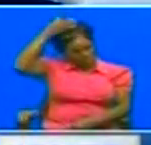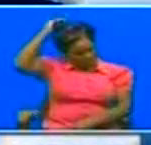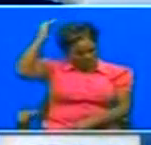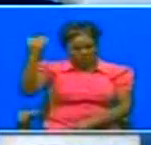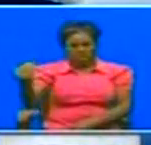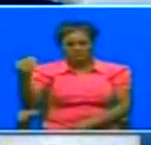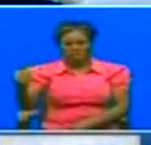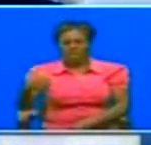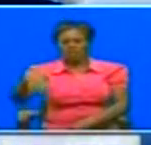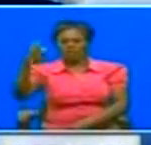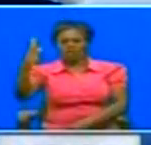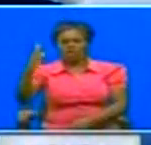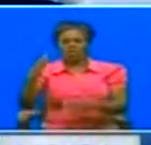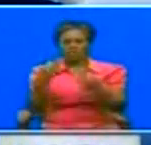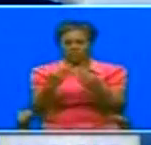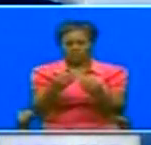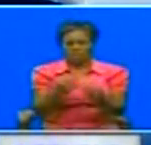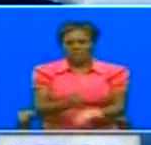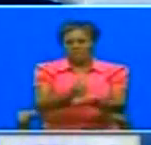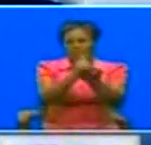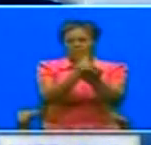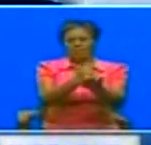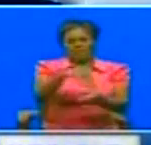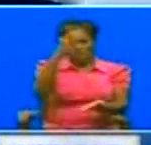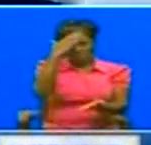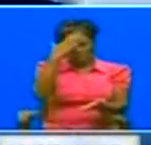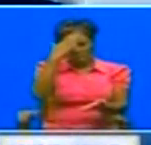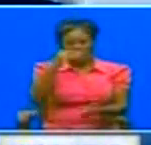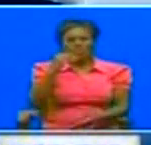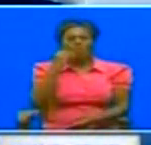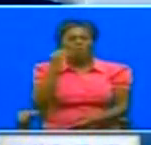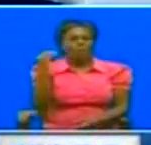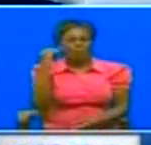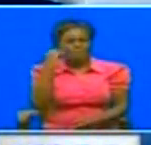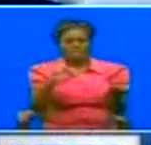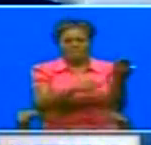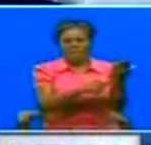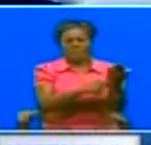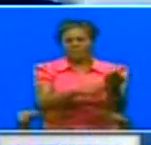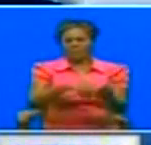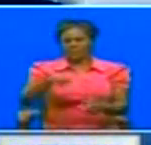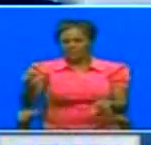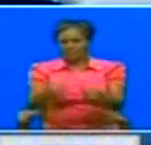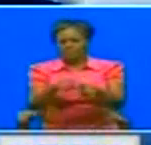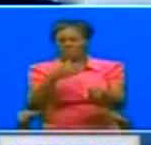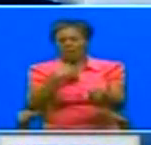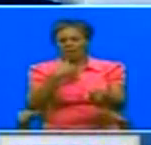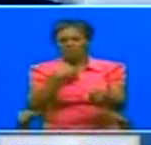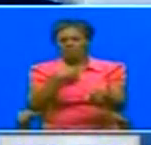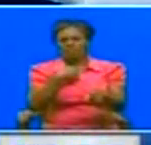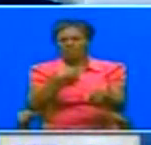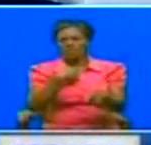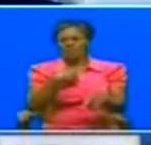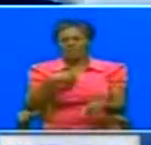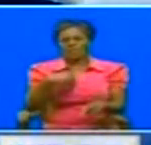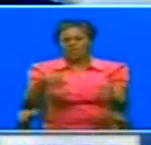God's Relief Institute, more commonly known, of course, as Nyumbani. And with us again is Alan Maleche from